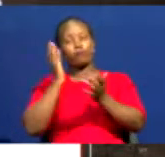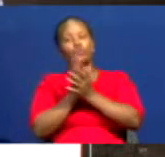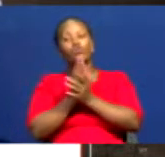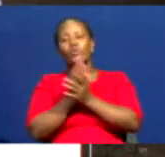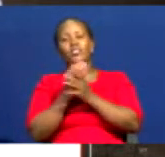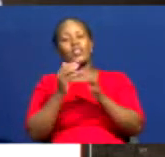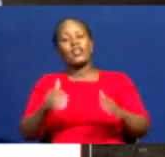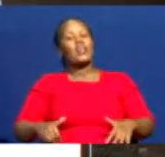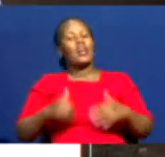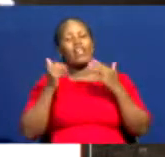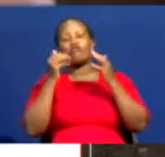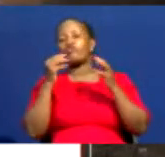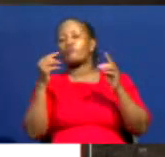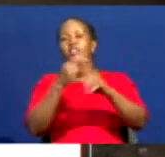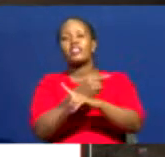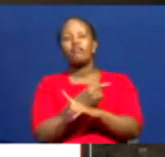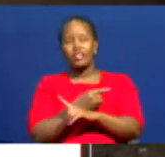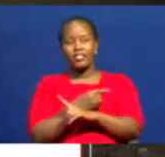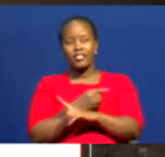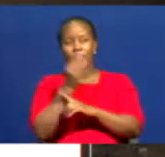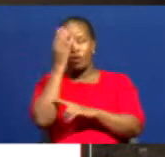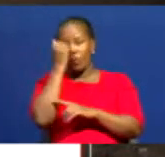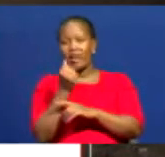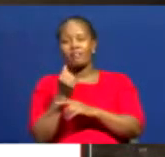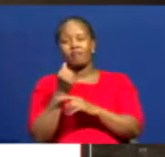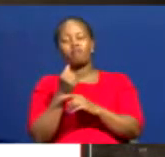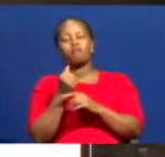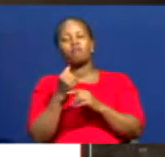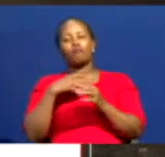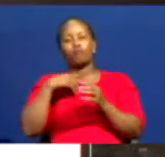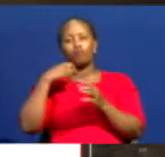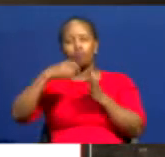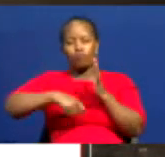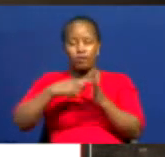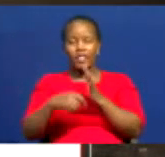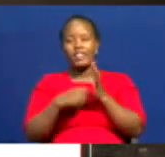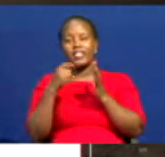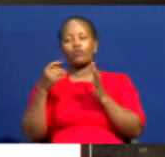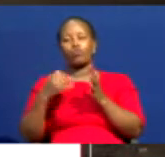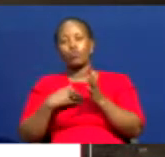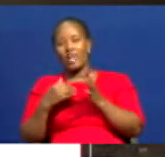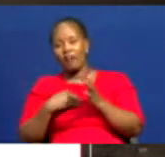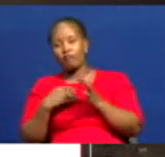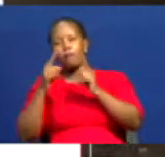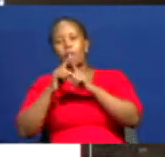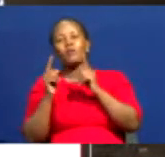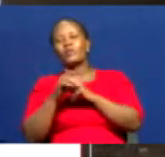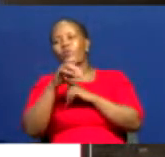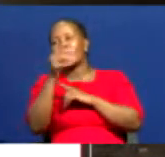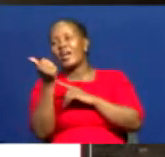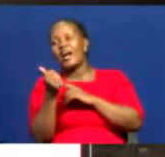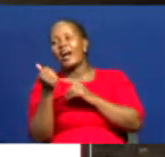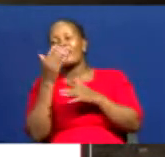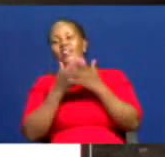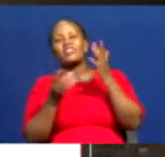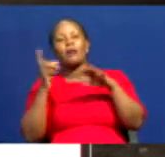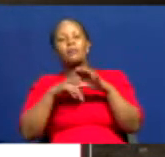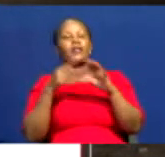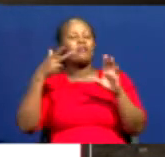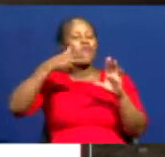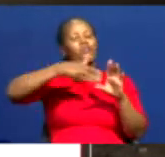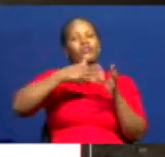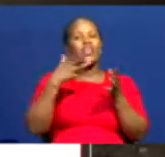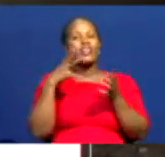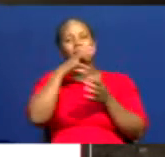Life here will be different because the kind of generators we have here, the issues of fuel, filling them, sometimes fuel